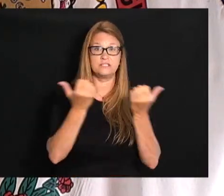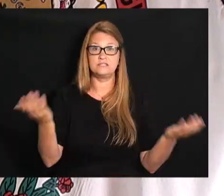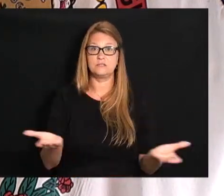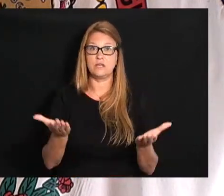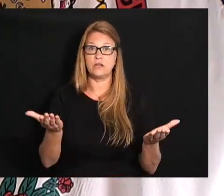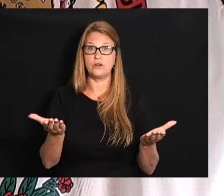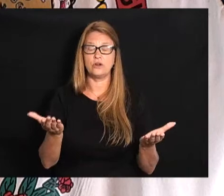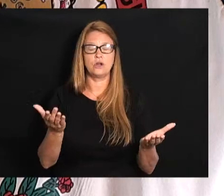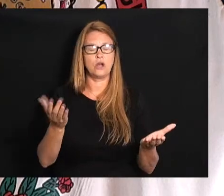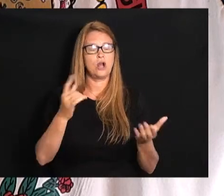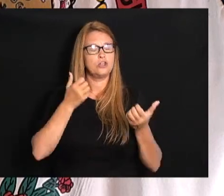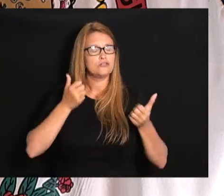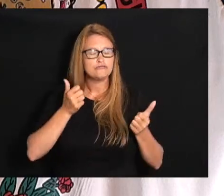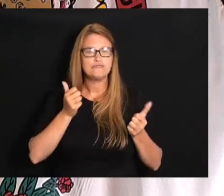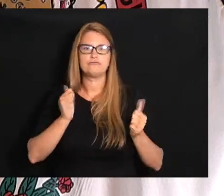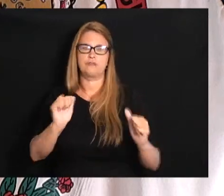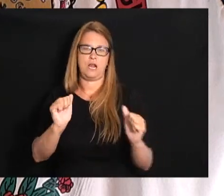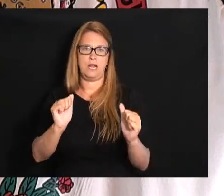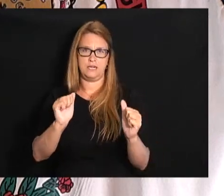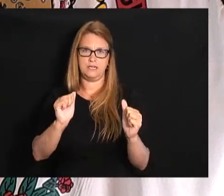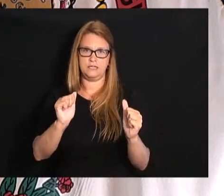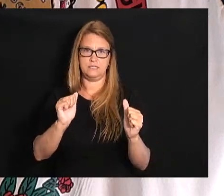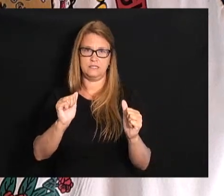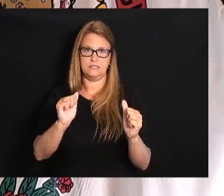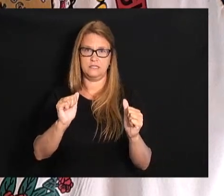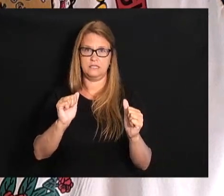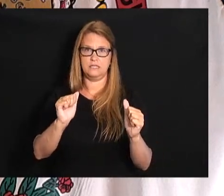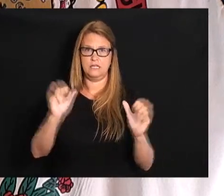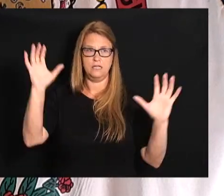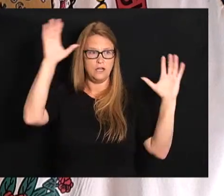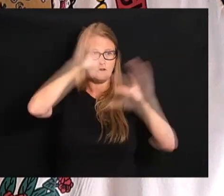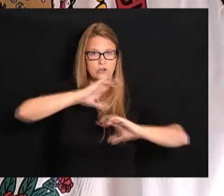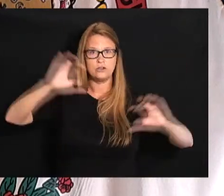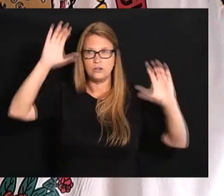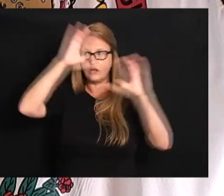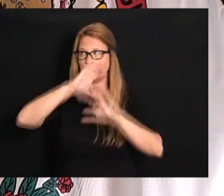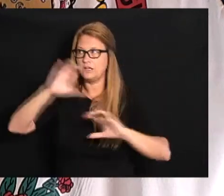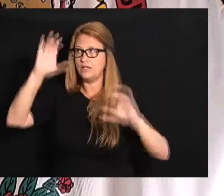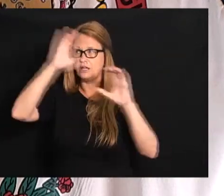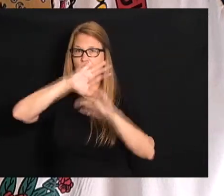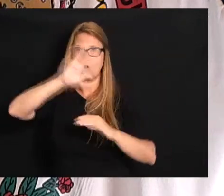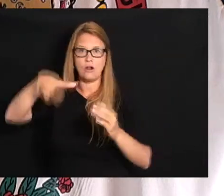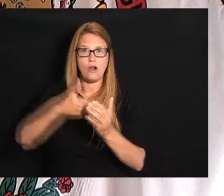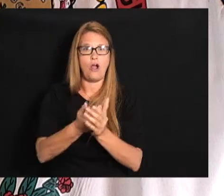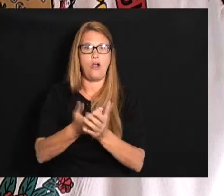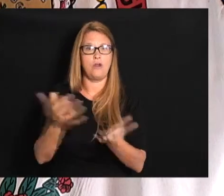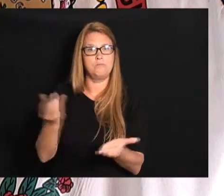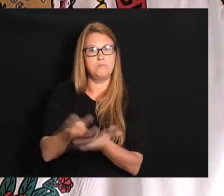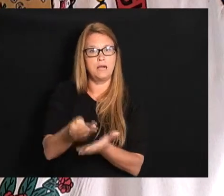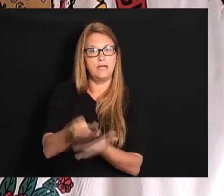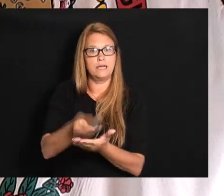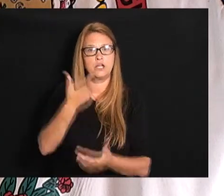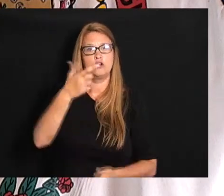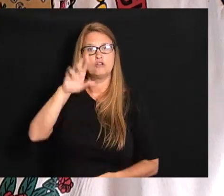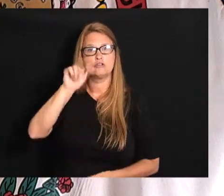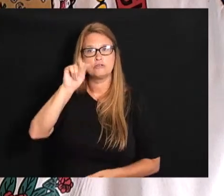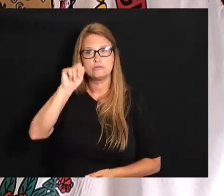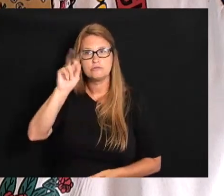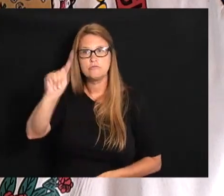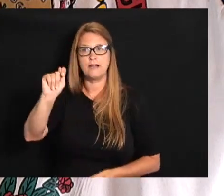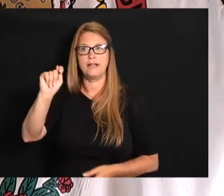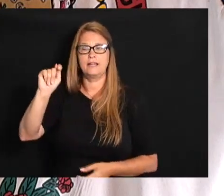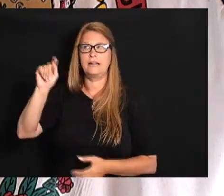absolutely are trying to scour every possible grant and grab every